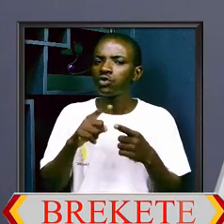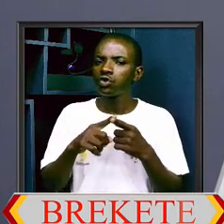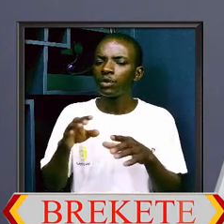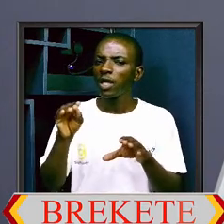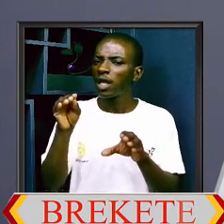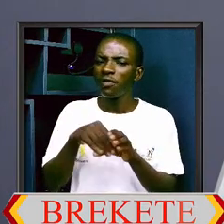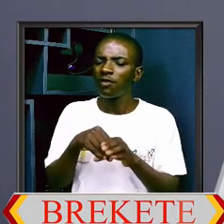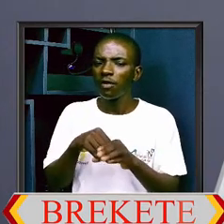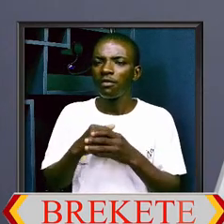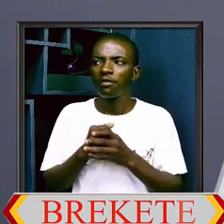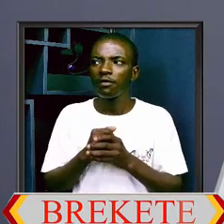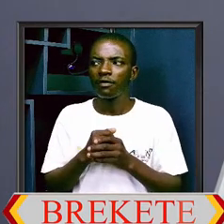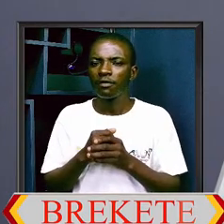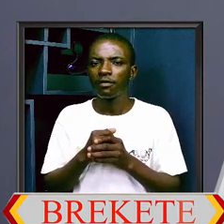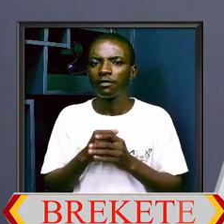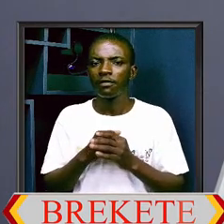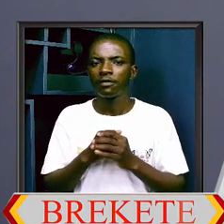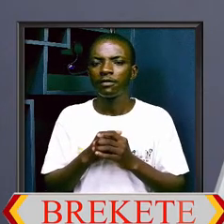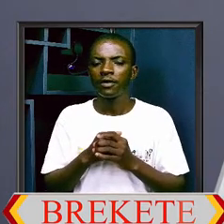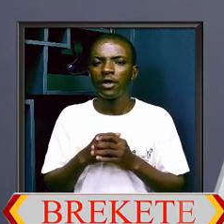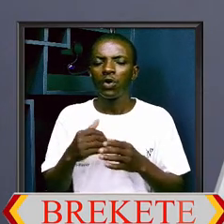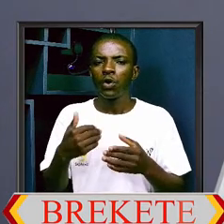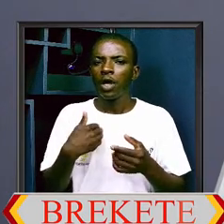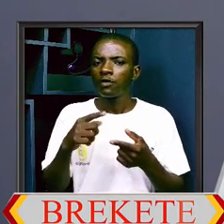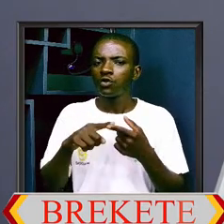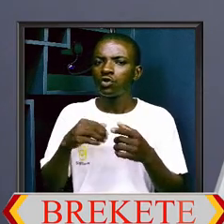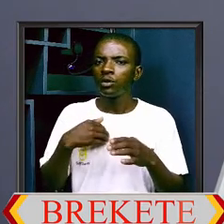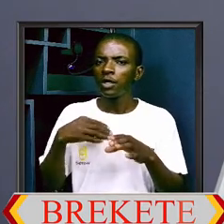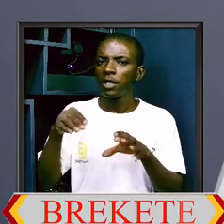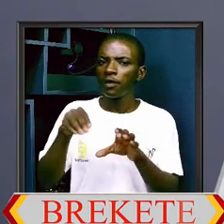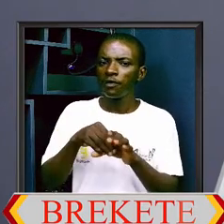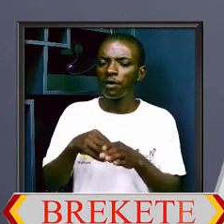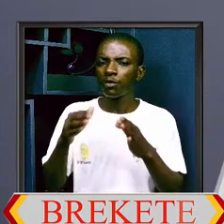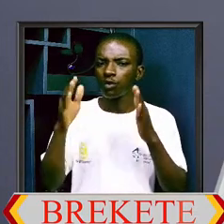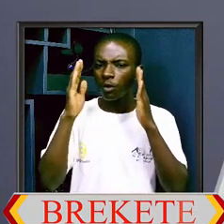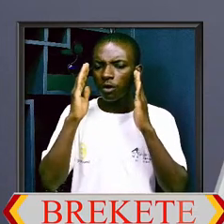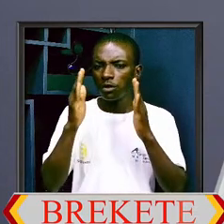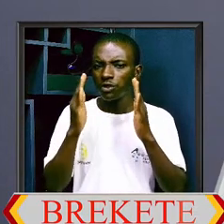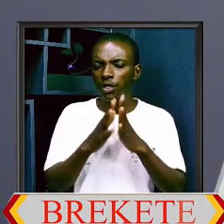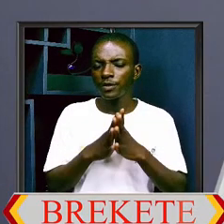be involved we have to be